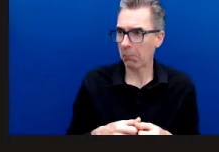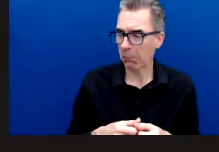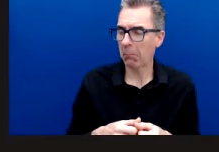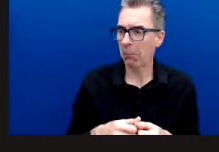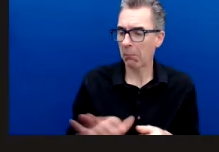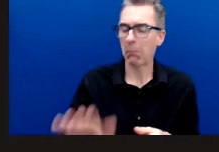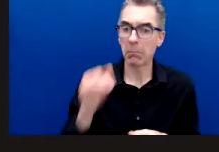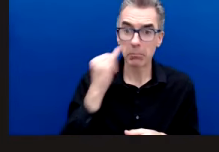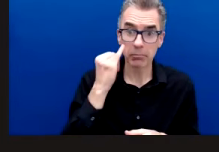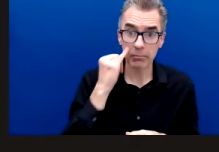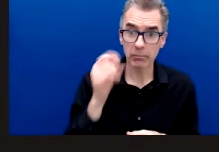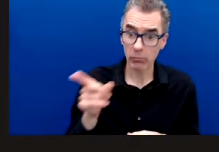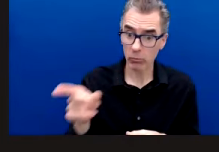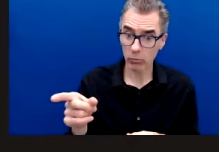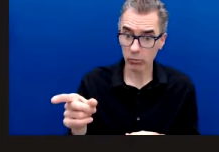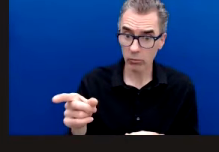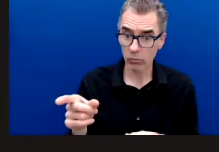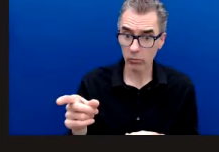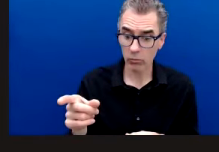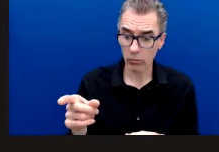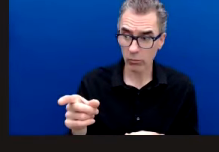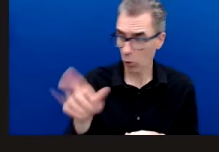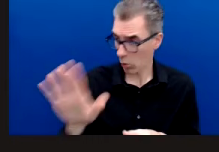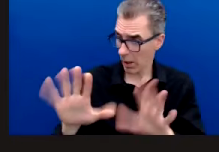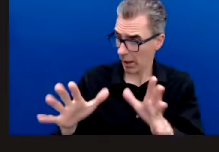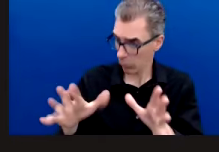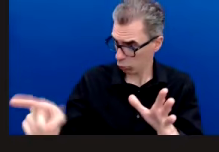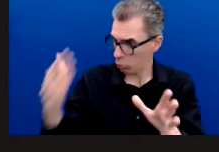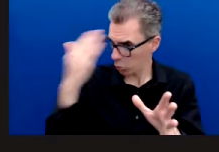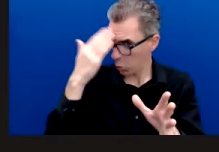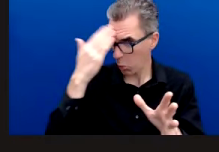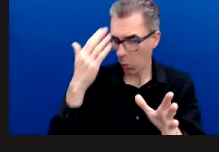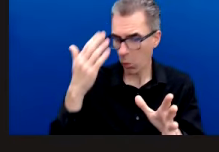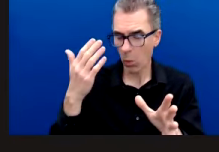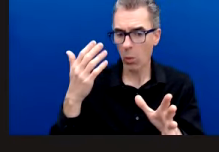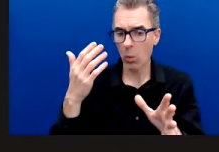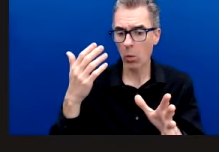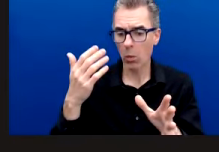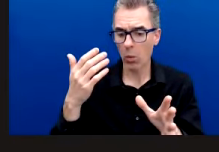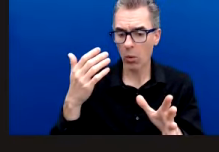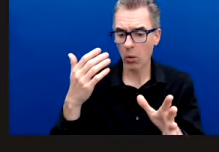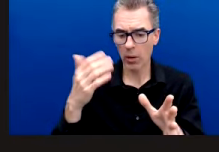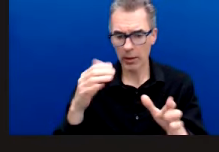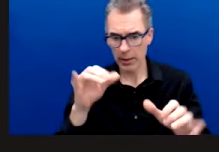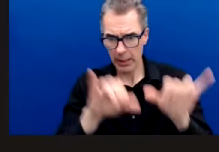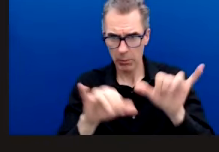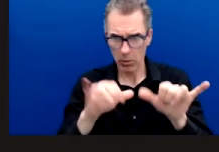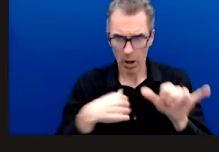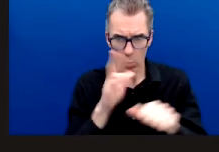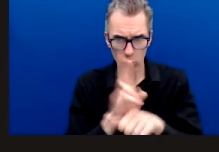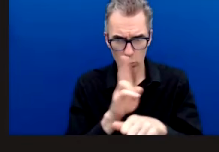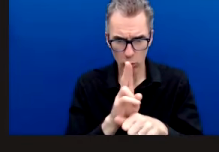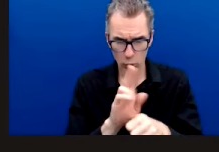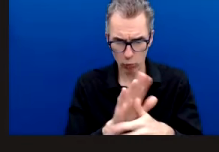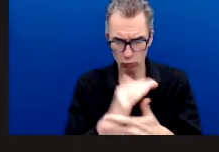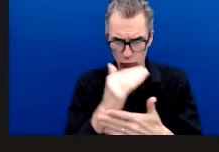if you have, you know, for your class, right, if you have like a list of chemicals that you're going to be using, or you know